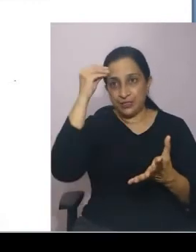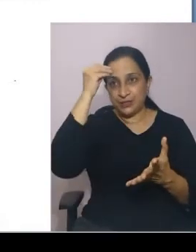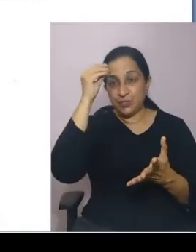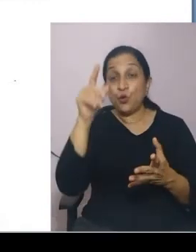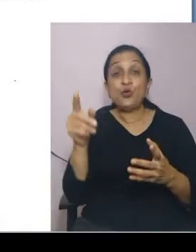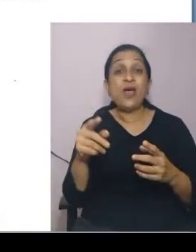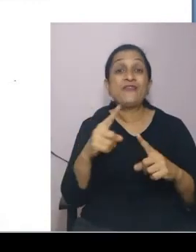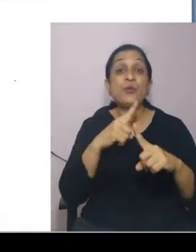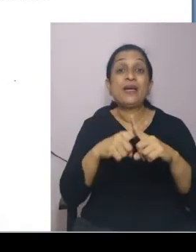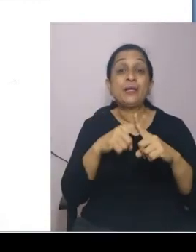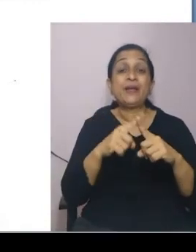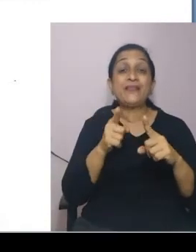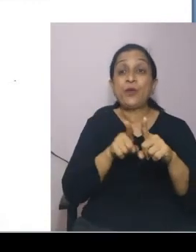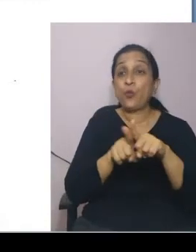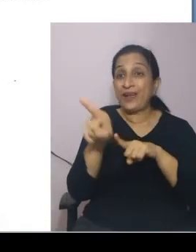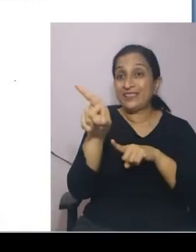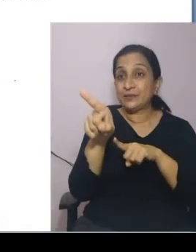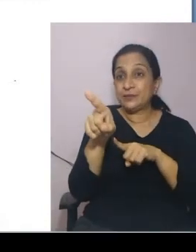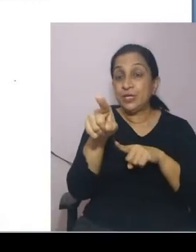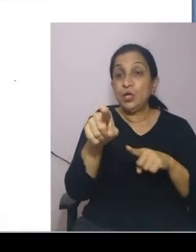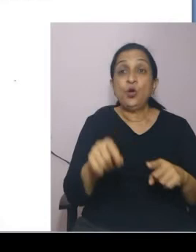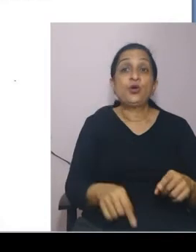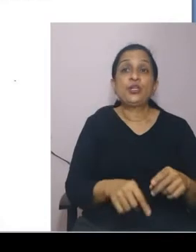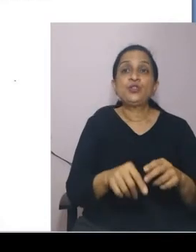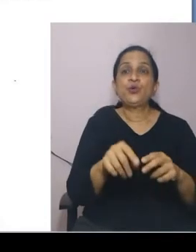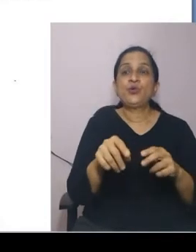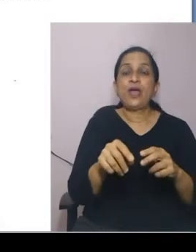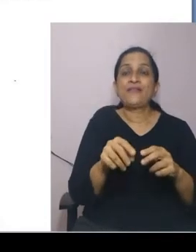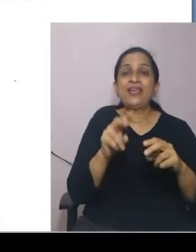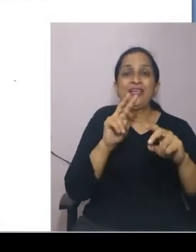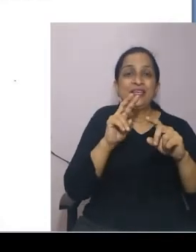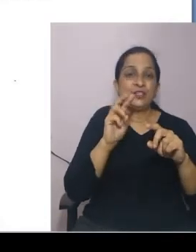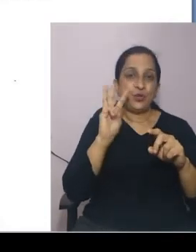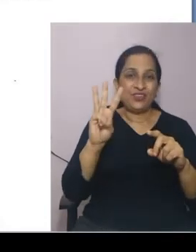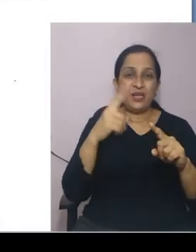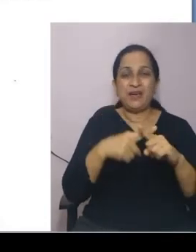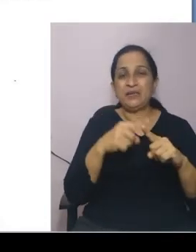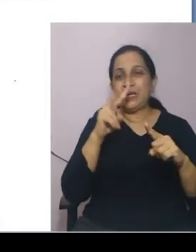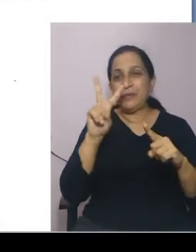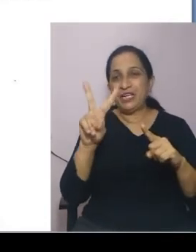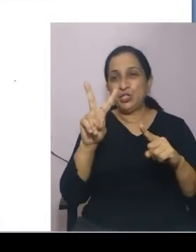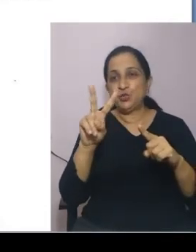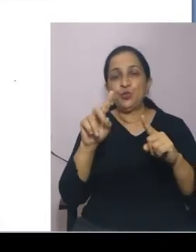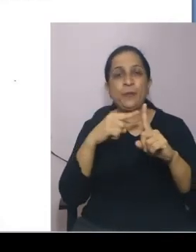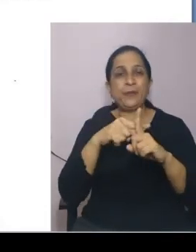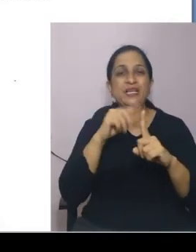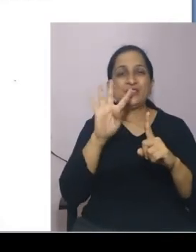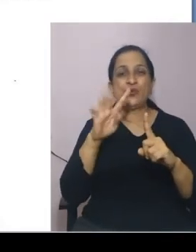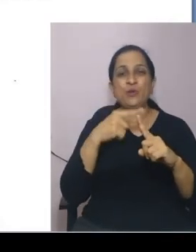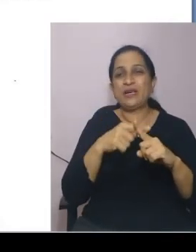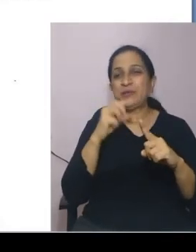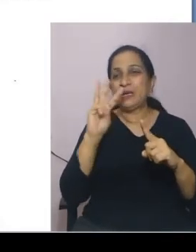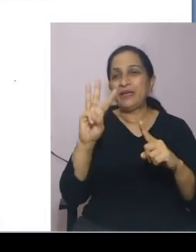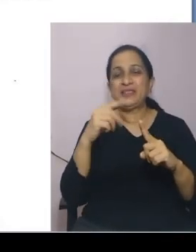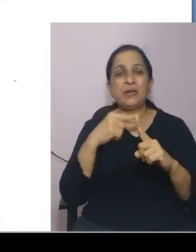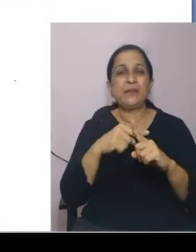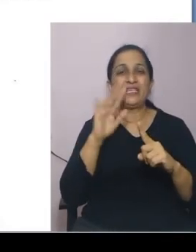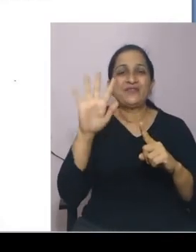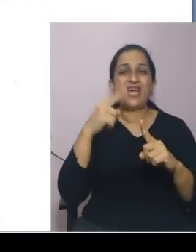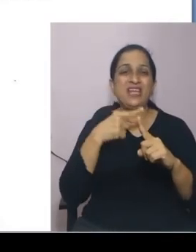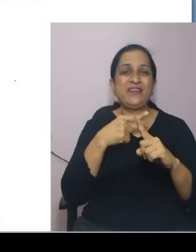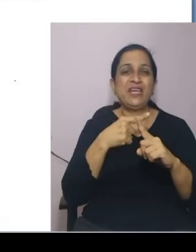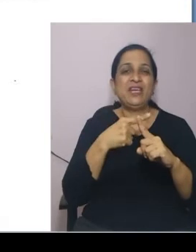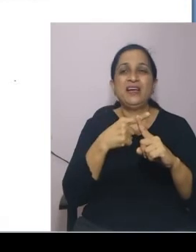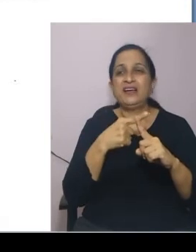product of the vectors in nothing but the product of the associated components, that is 3 into 2 minus 4 into 3, like that, it